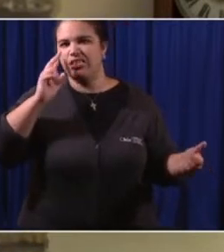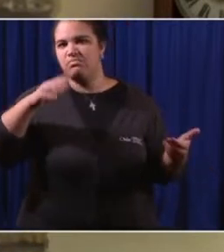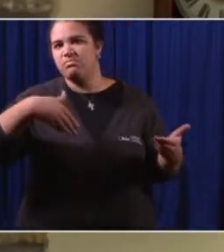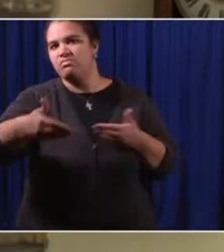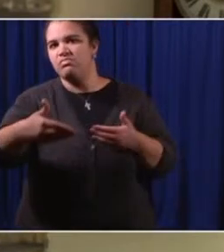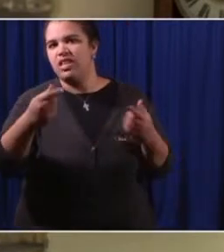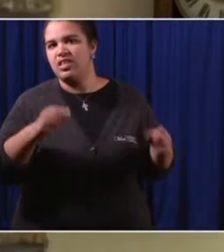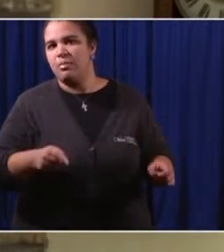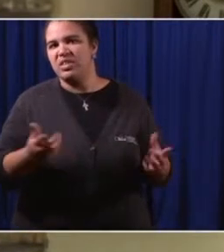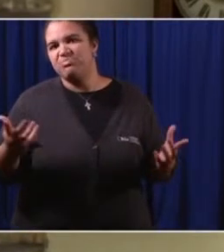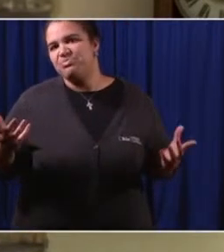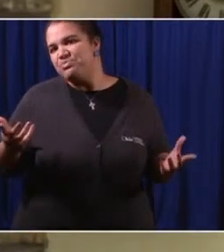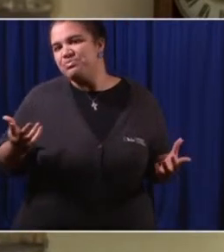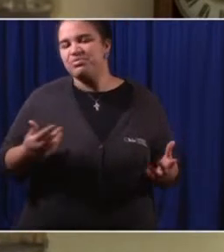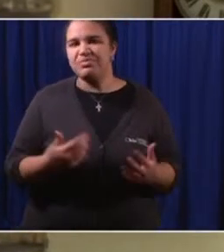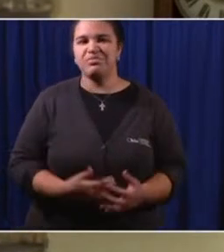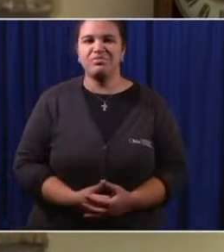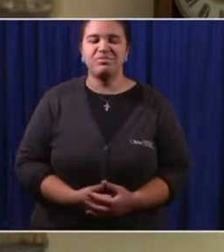with.